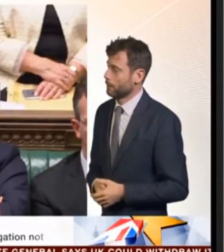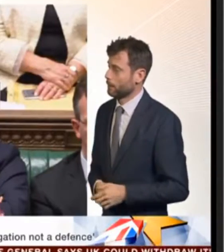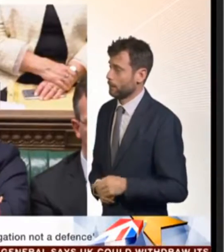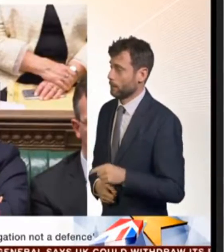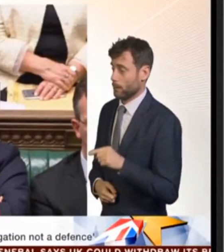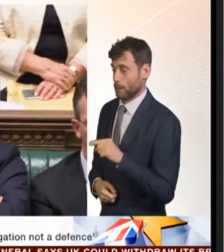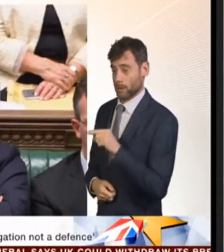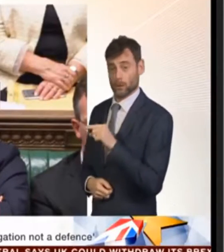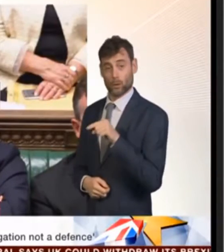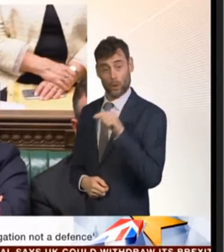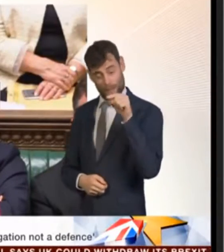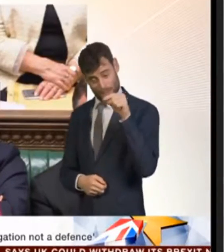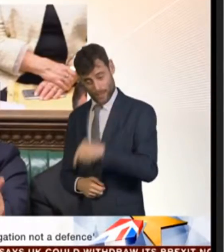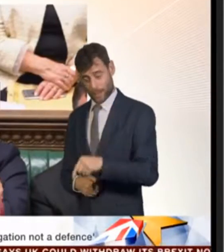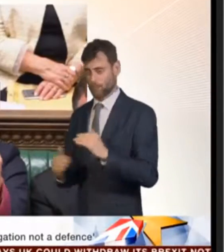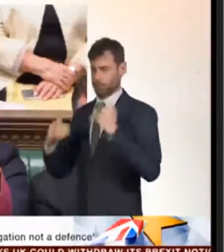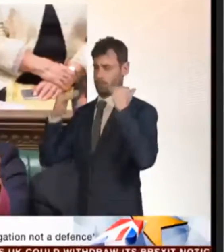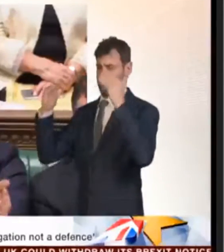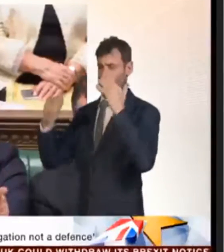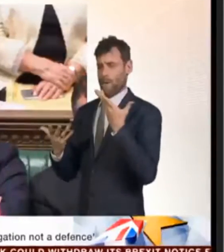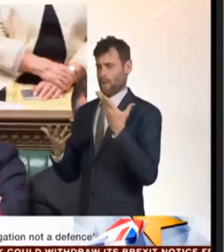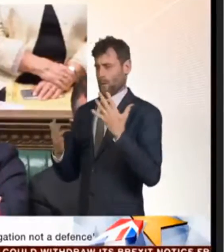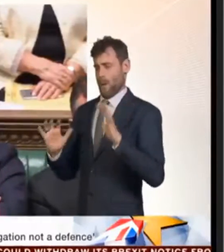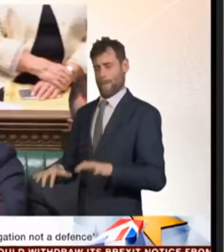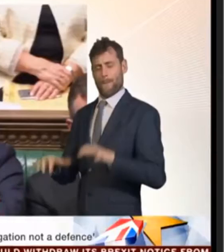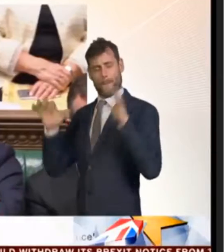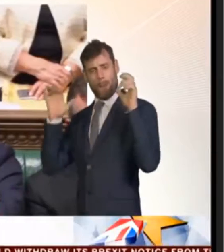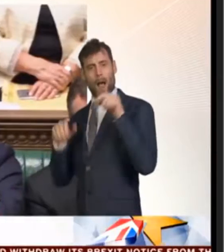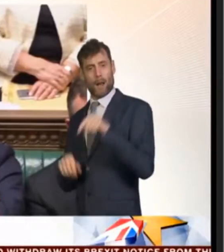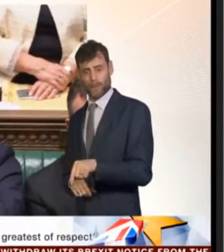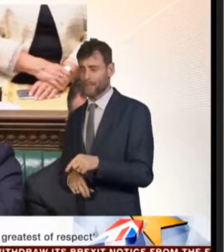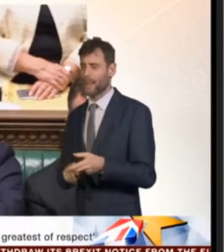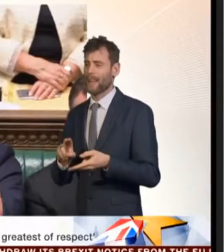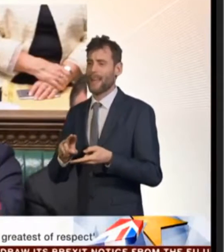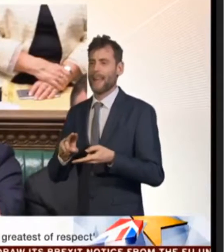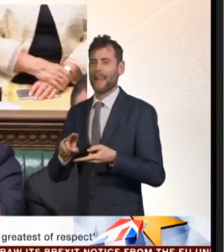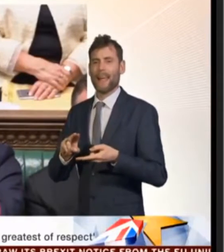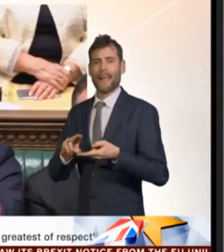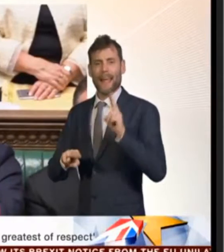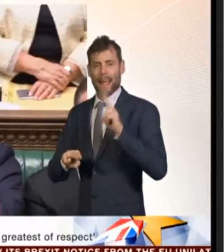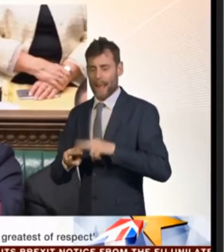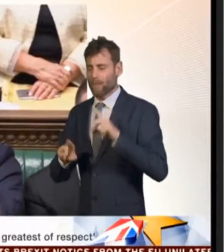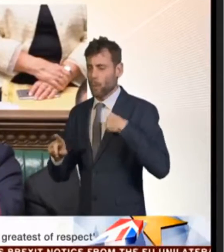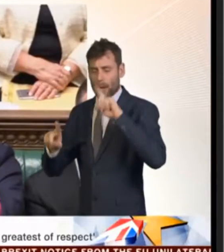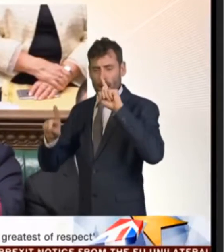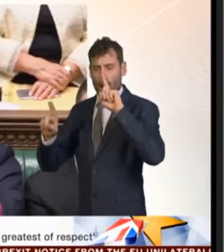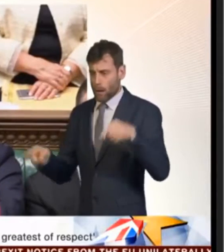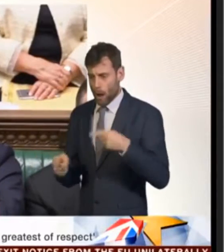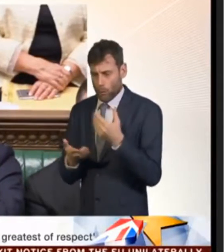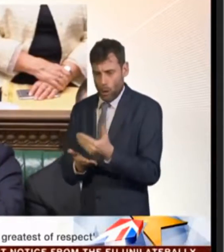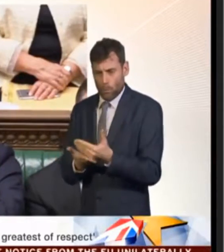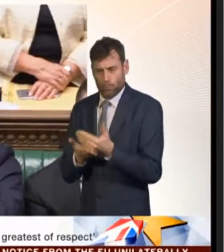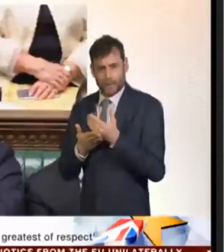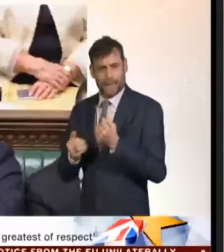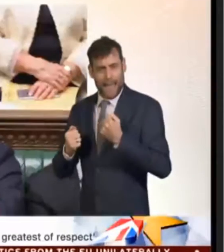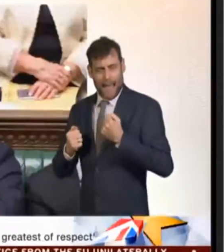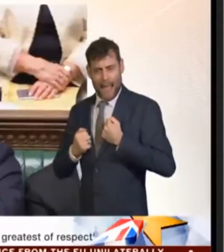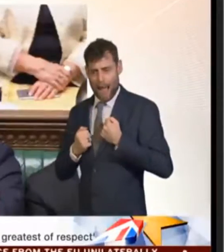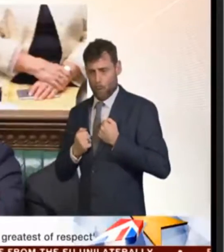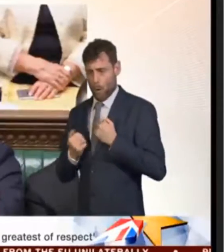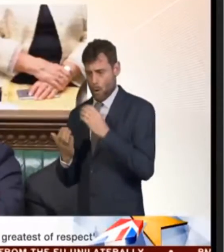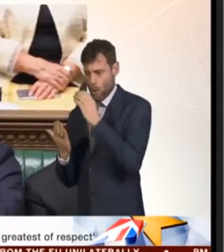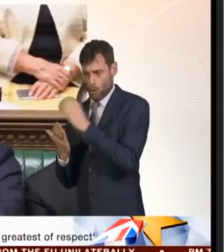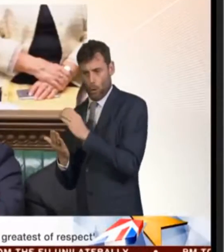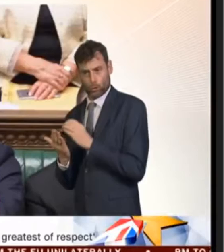of all parliaments, surely we are nothing if we don't uphold our own constitutional practices in